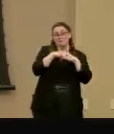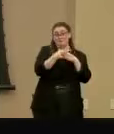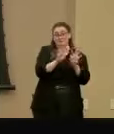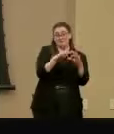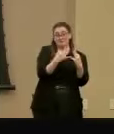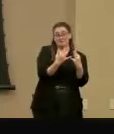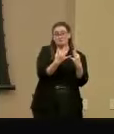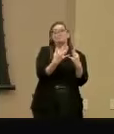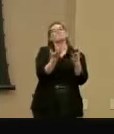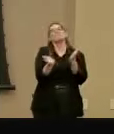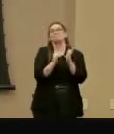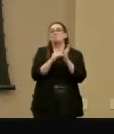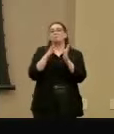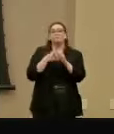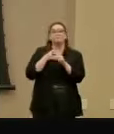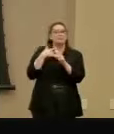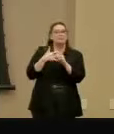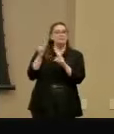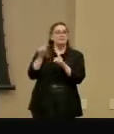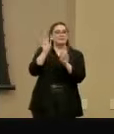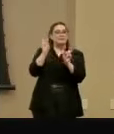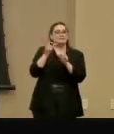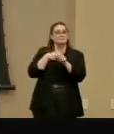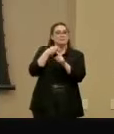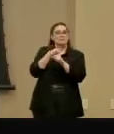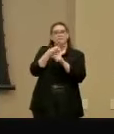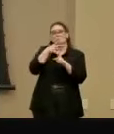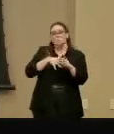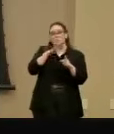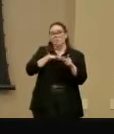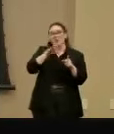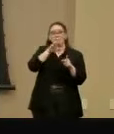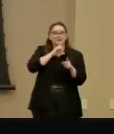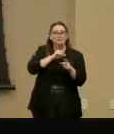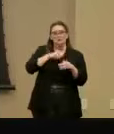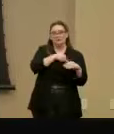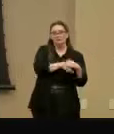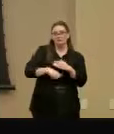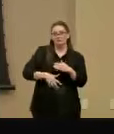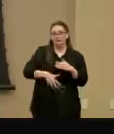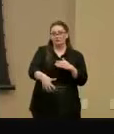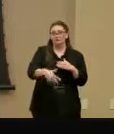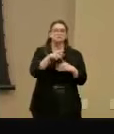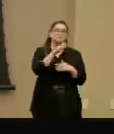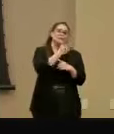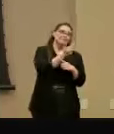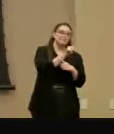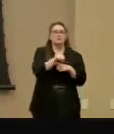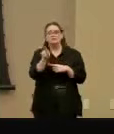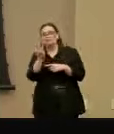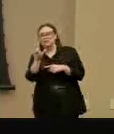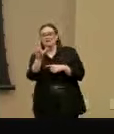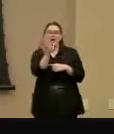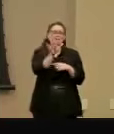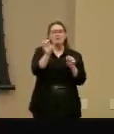So again, as I mentioned there, primarily affecting women of childbearing age, roughly between the ages of 15 to 45. Yes, it can go younger and